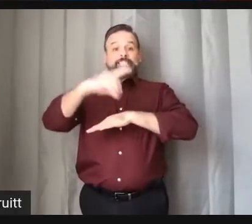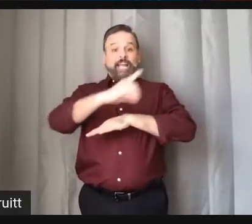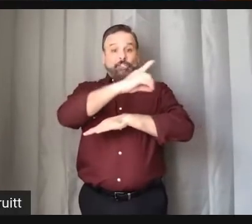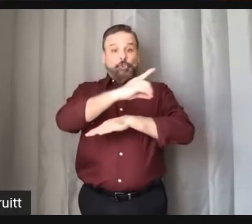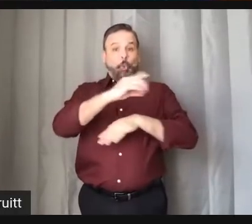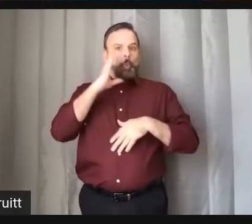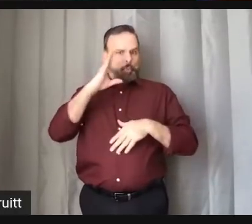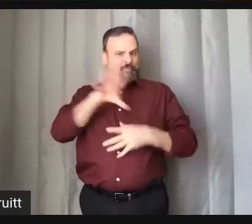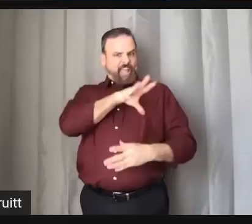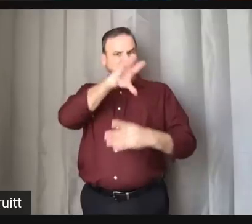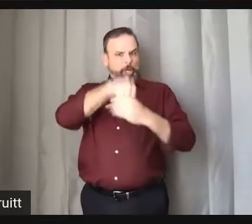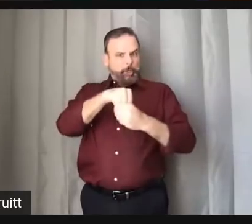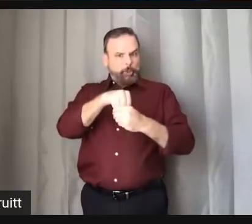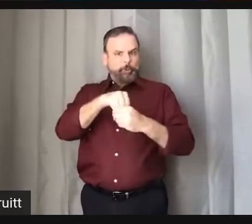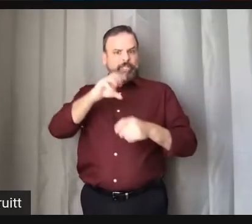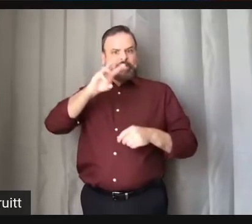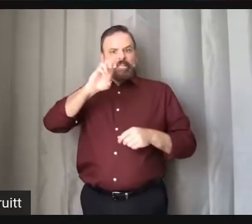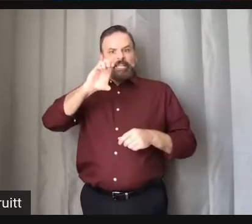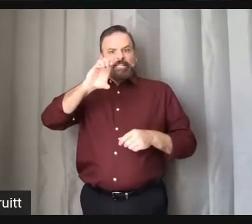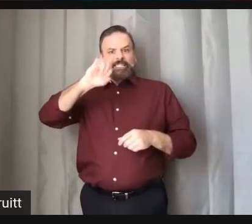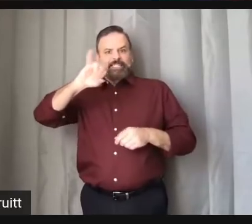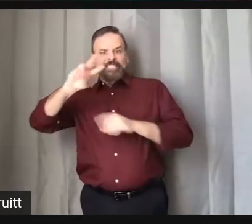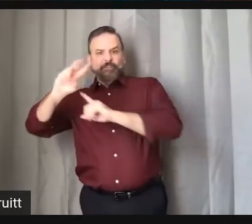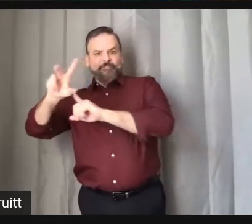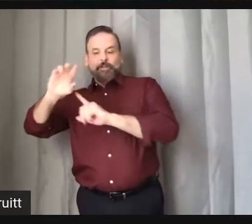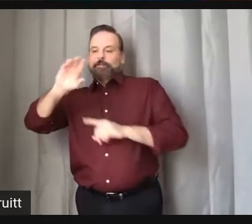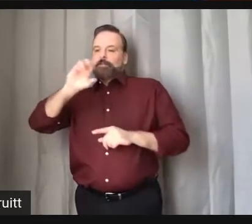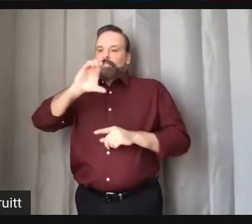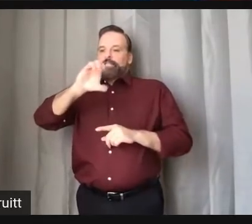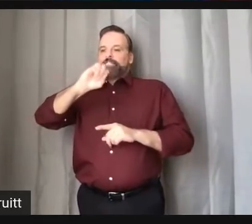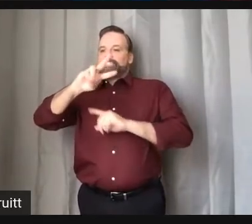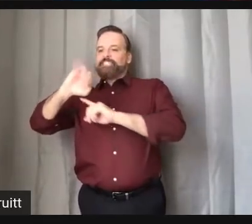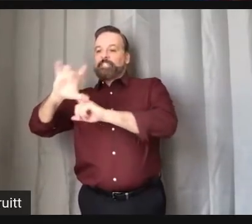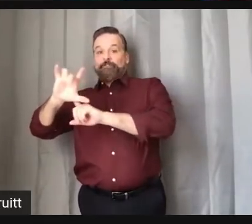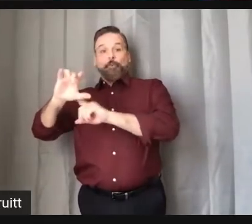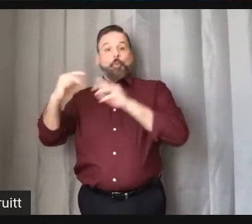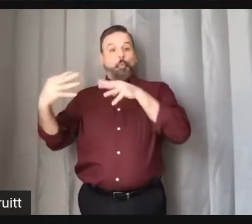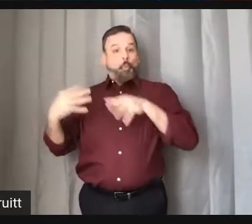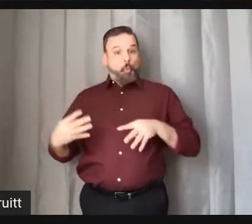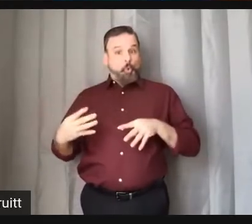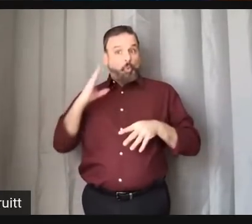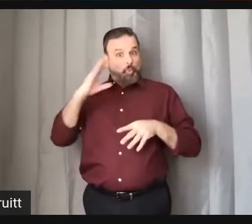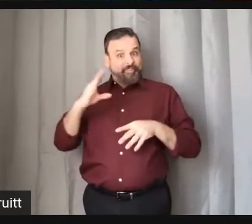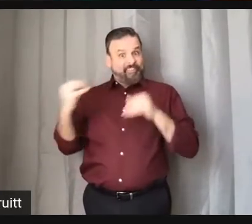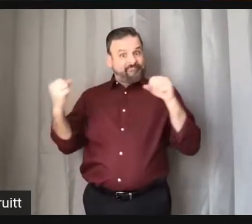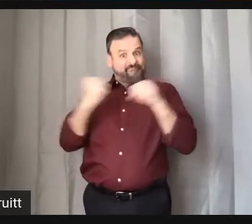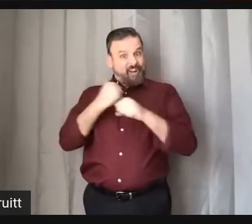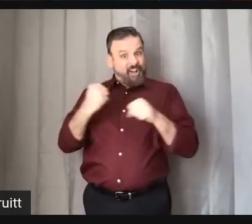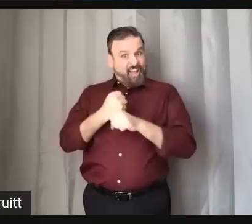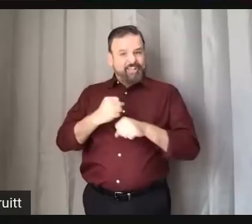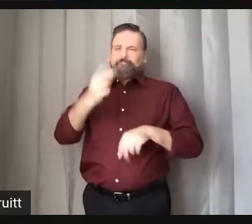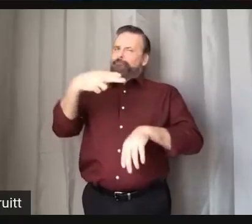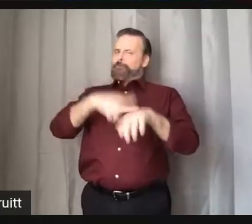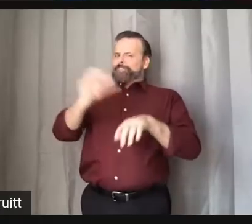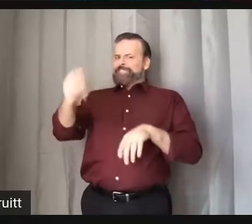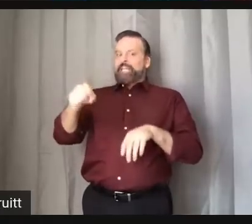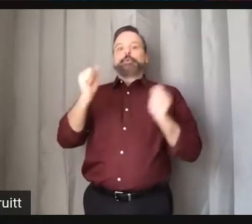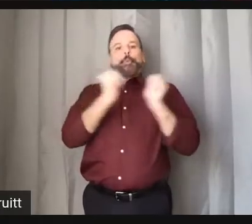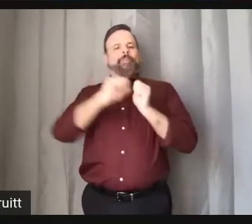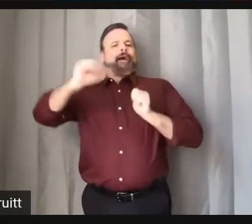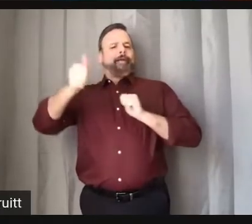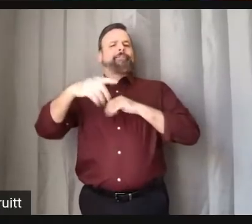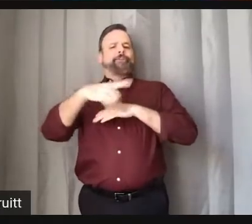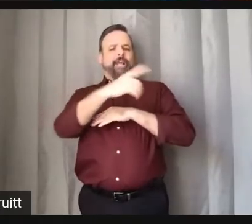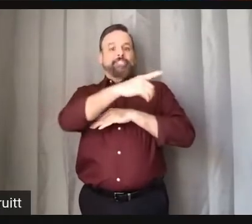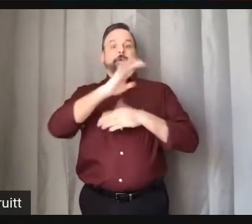Civil War, you know, as war beasts? And of course they would have, along with Triceratops and everything else. So then it got really exciting for me. And that's kind of